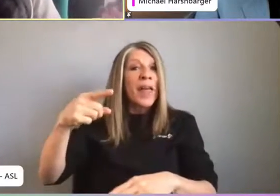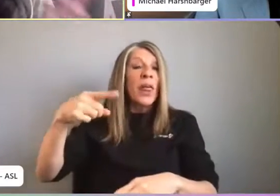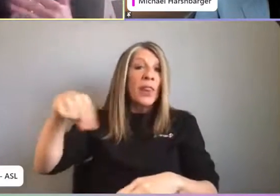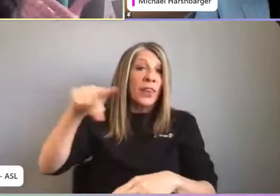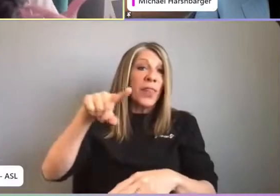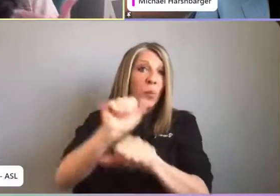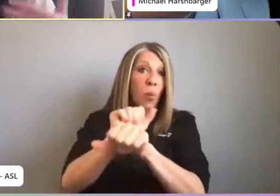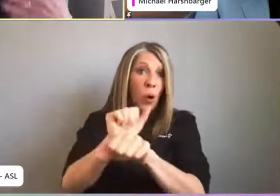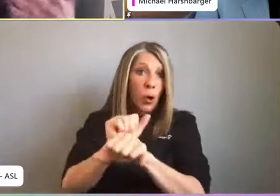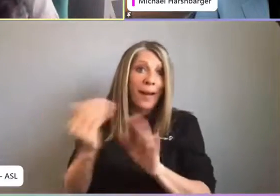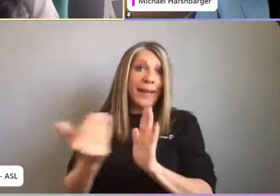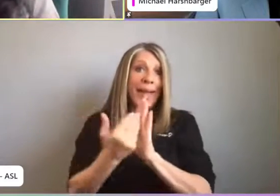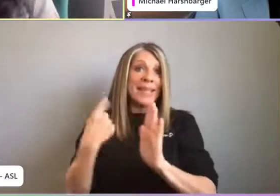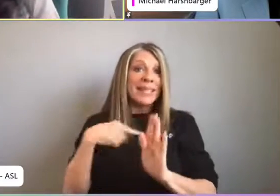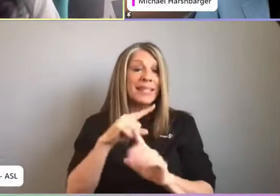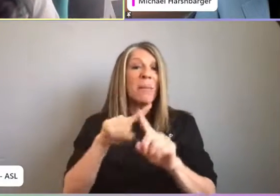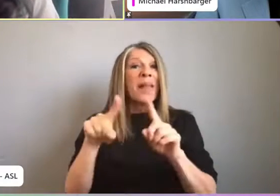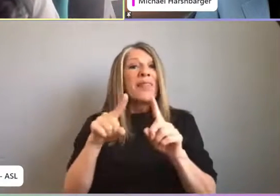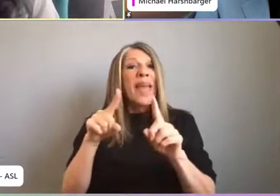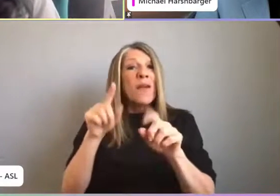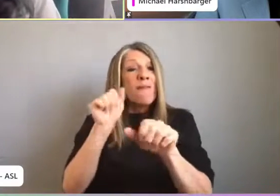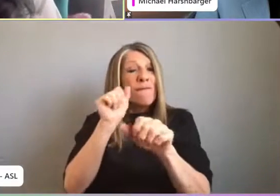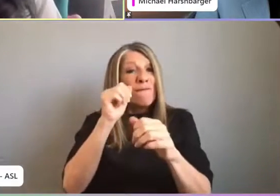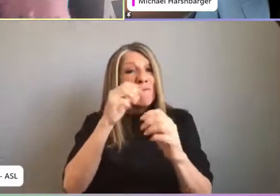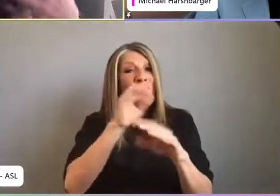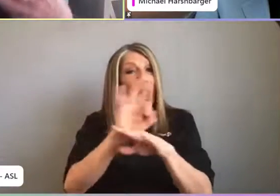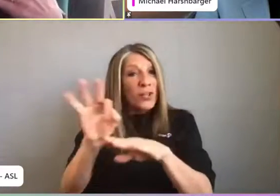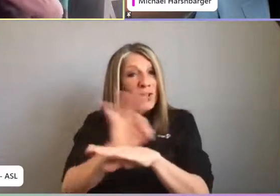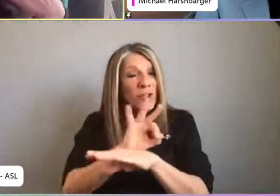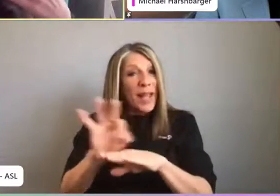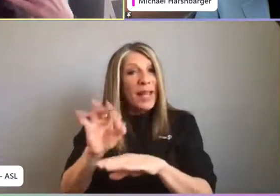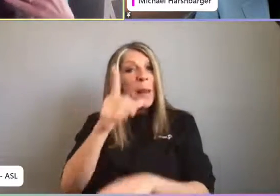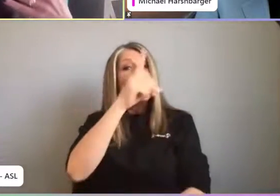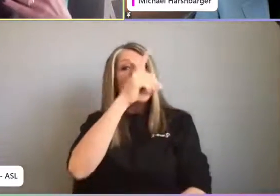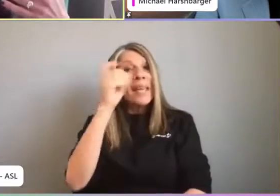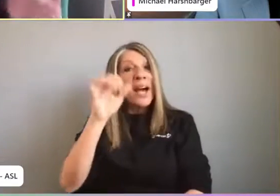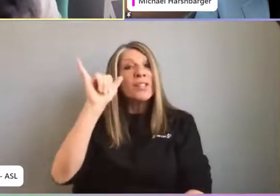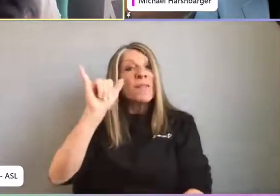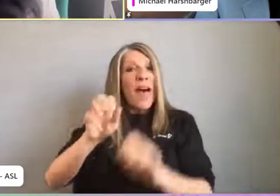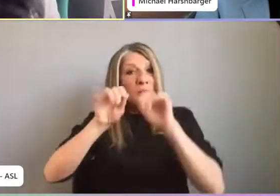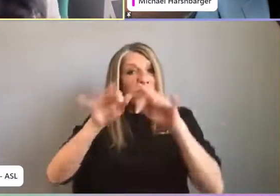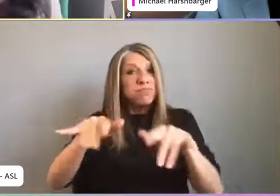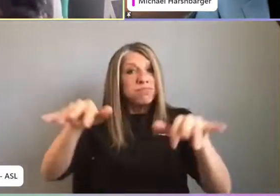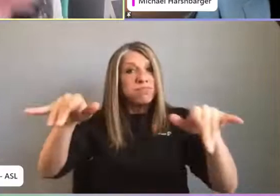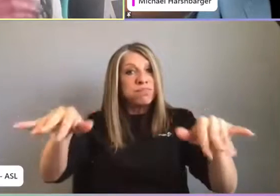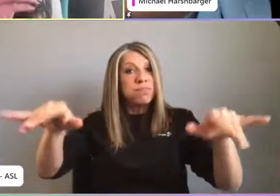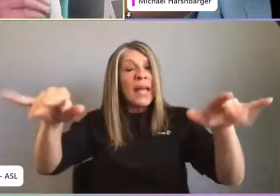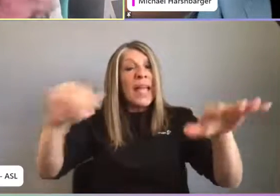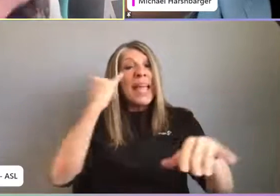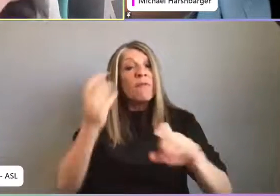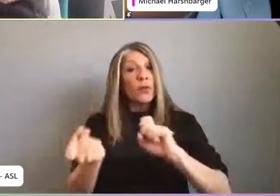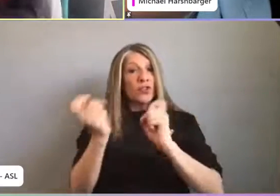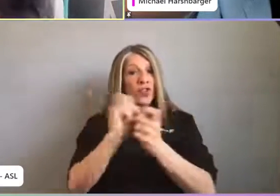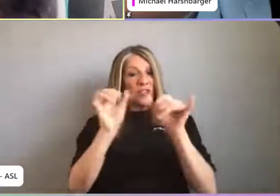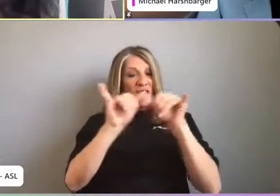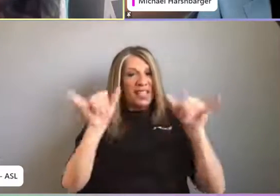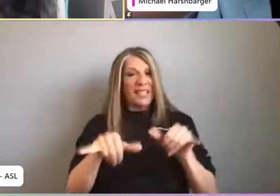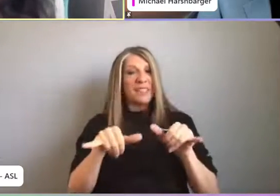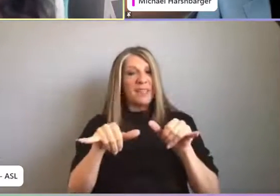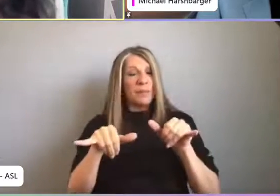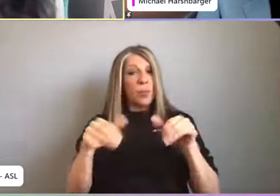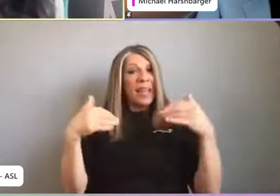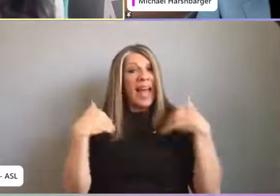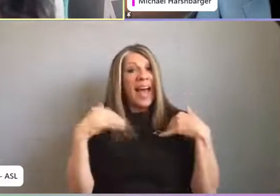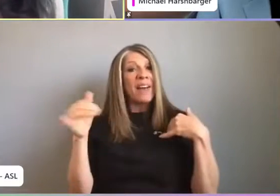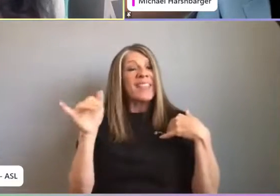work against us, but they Yep. work or they function because of that ripple effect. If we're changing the systems, we have that